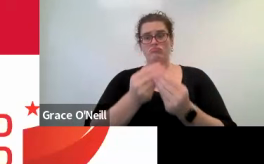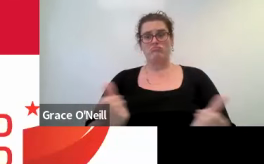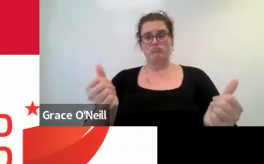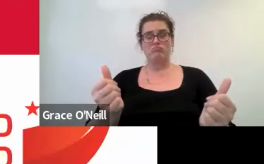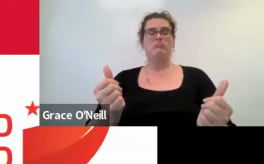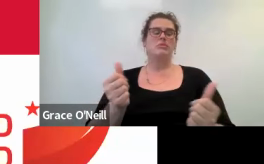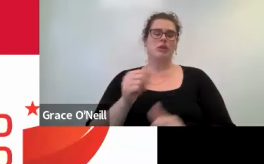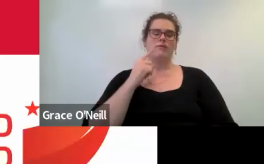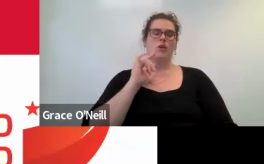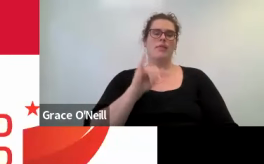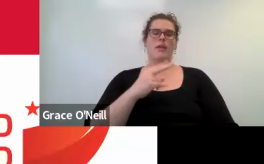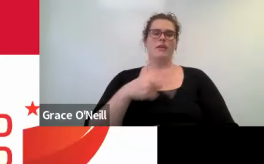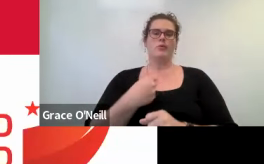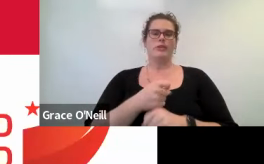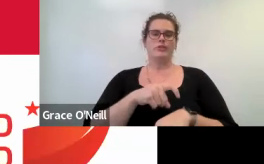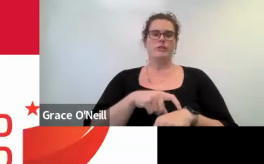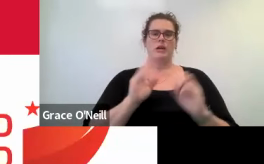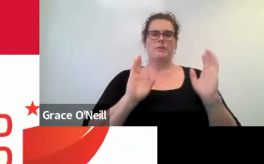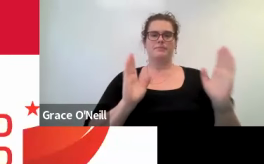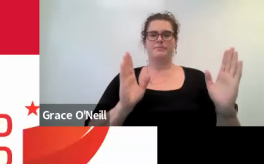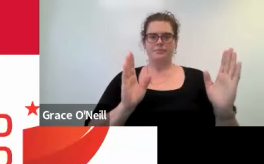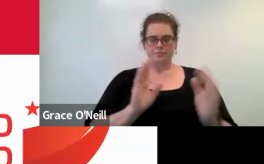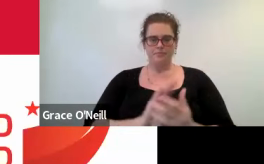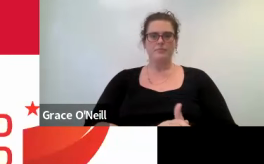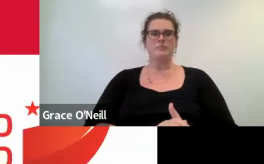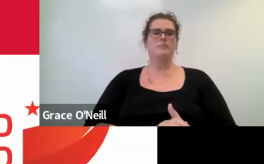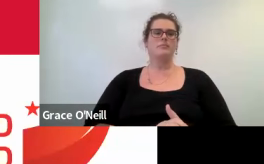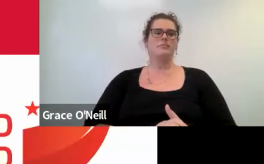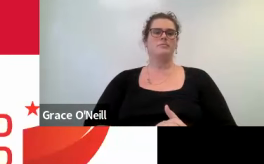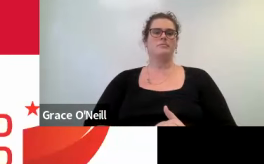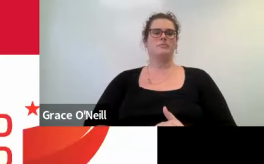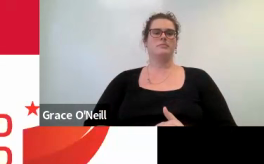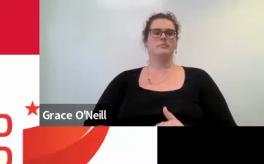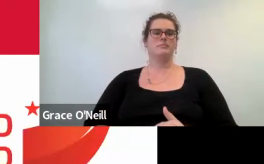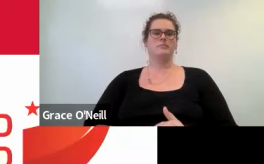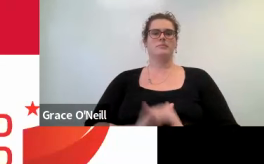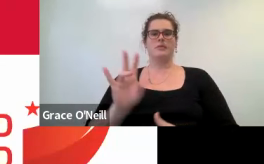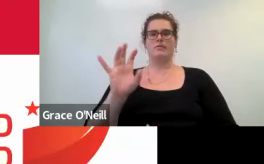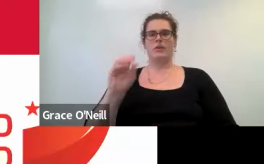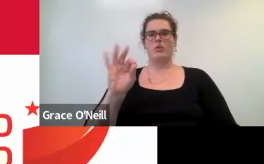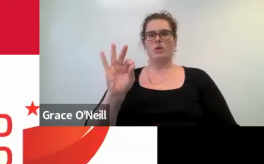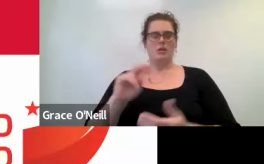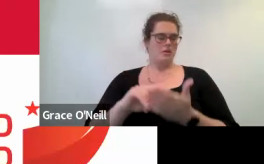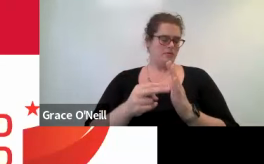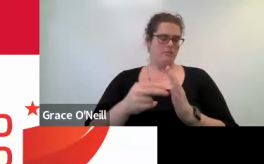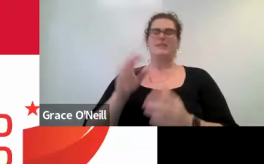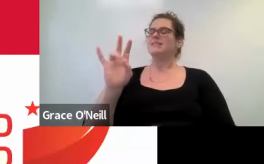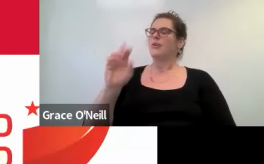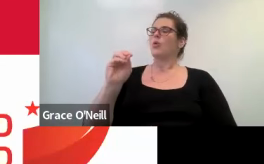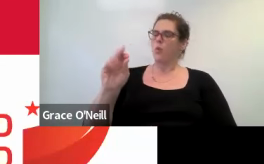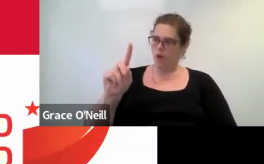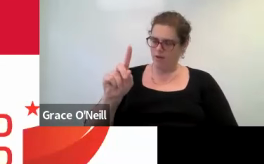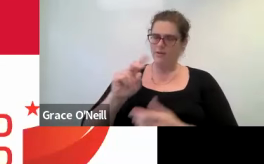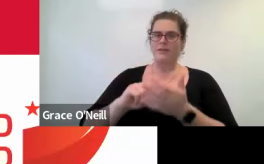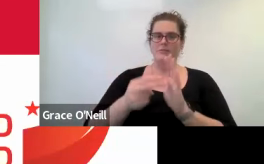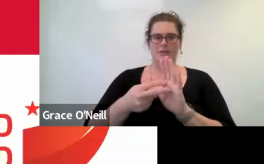of time that we were actively involved in the pandemic. 701 reported that they were very hopeful that the